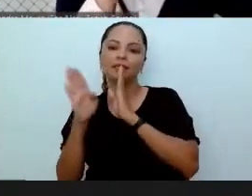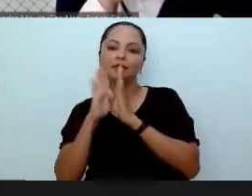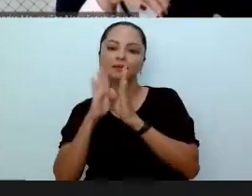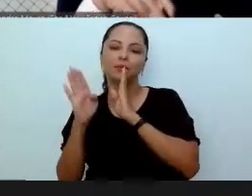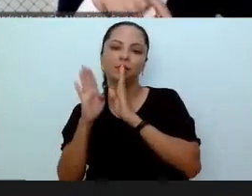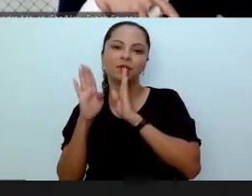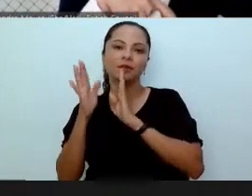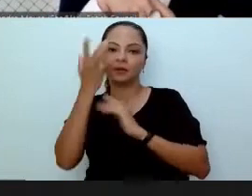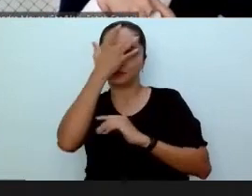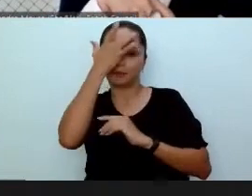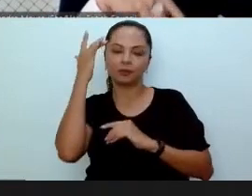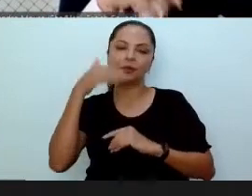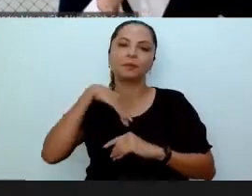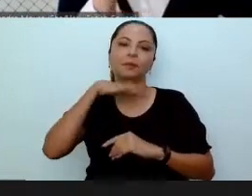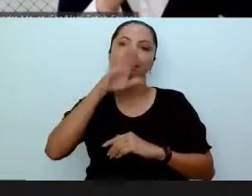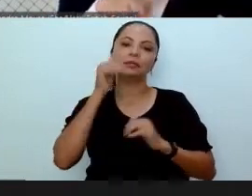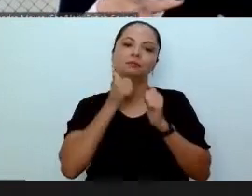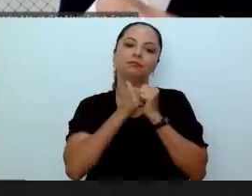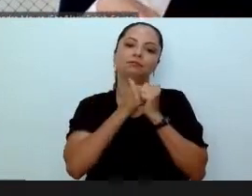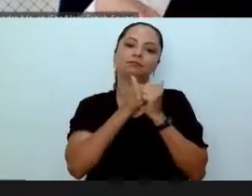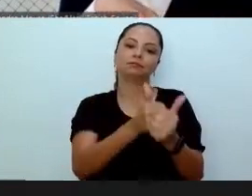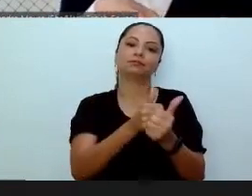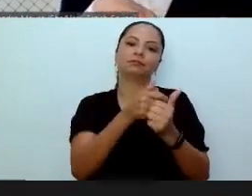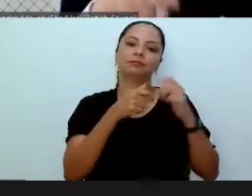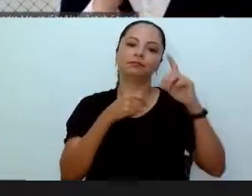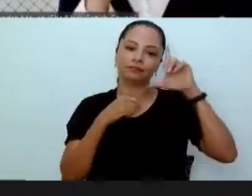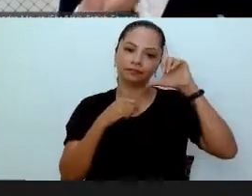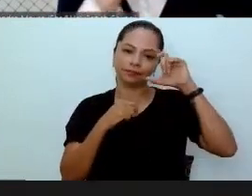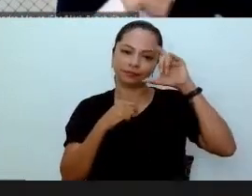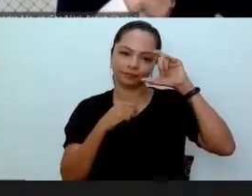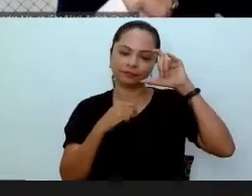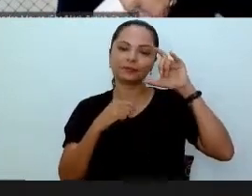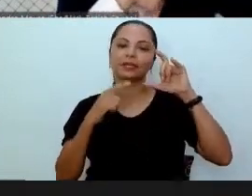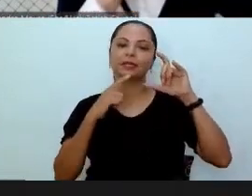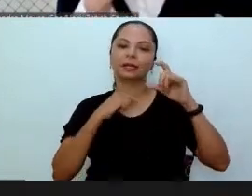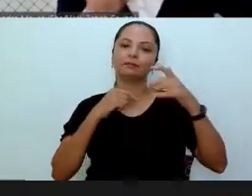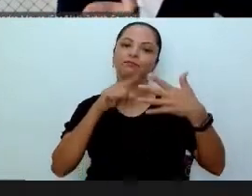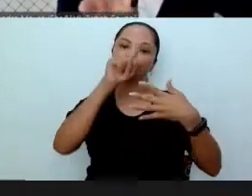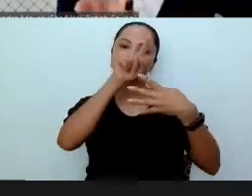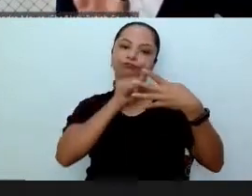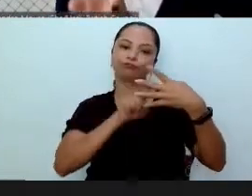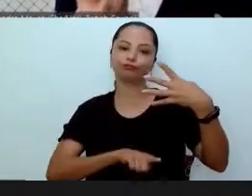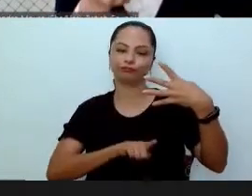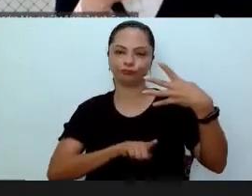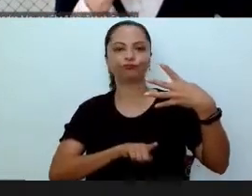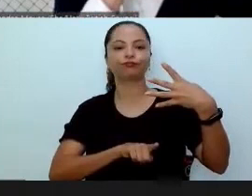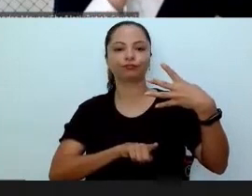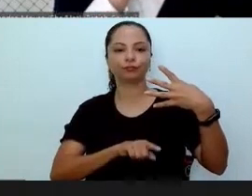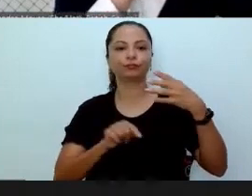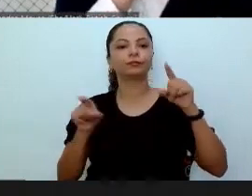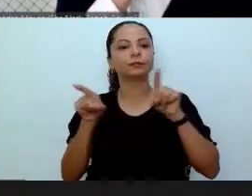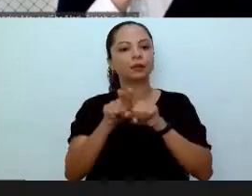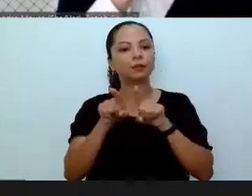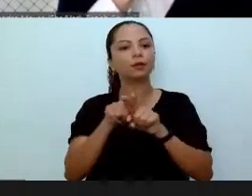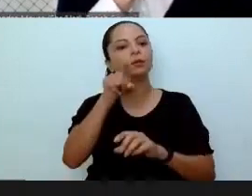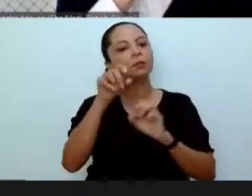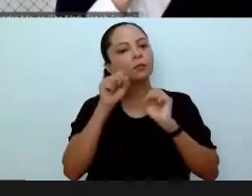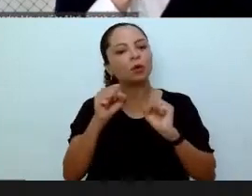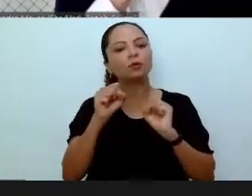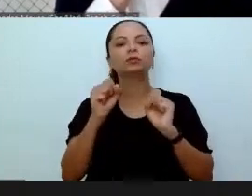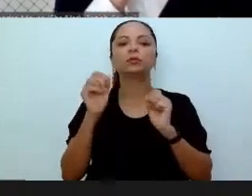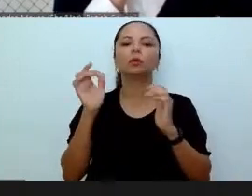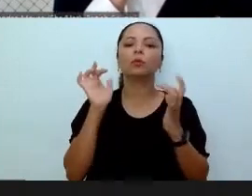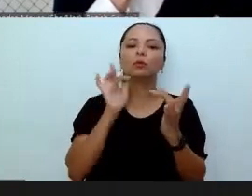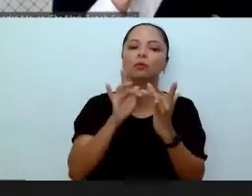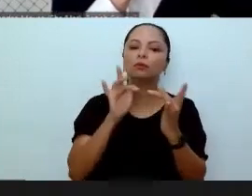also subscribe to our newsletter so you can get the information, and you could tell us, what would you like to have in Teaching for Success